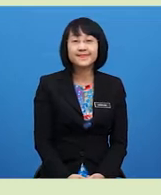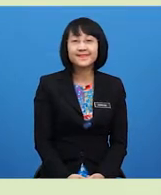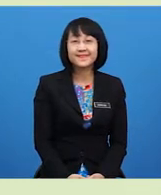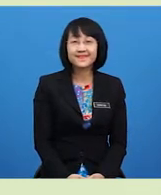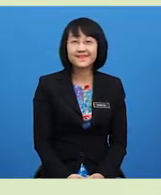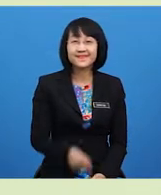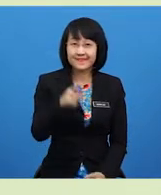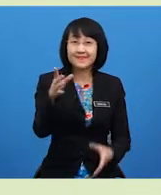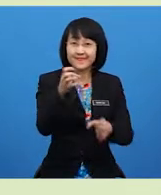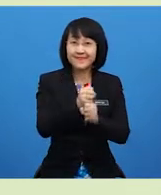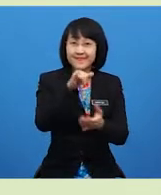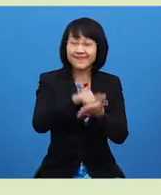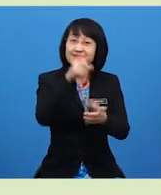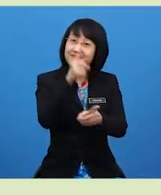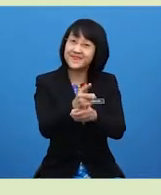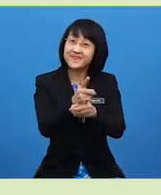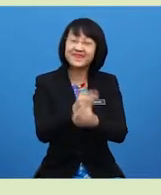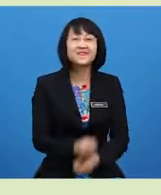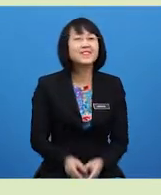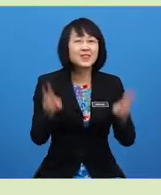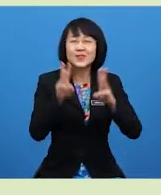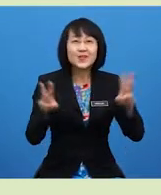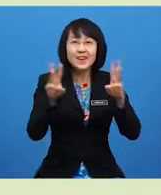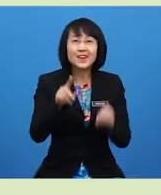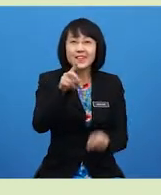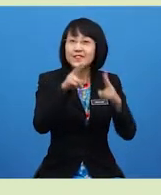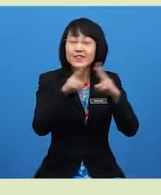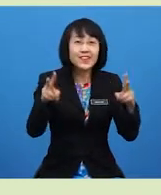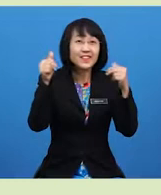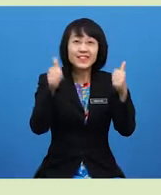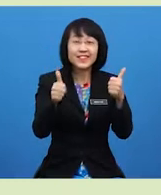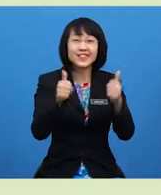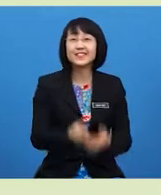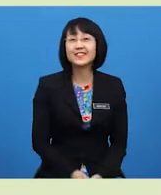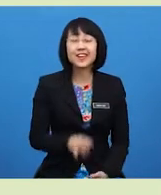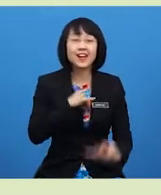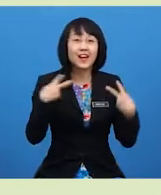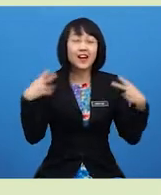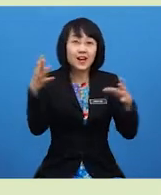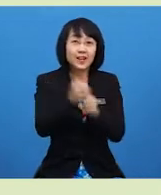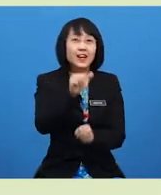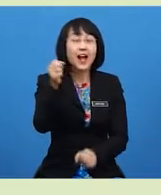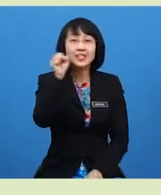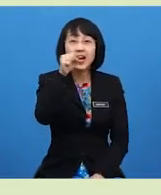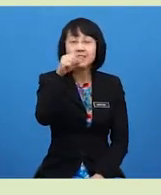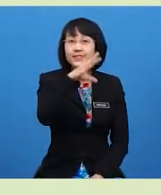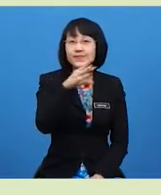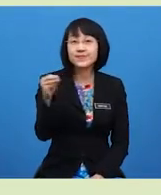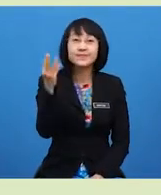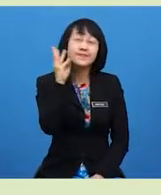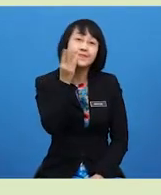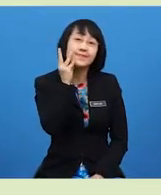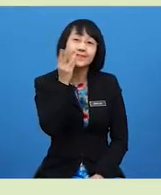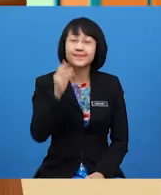Did you get that correct? Wow, you're very good at this. I've got a carrot and